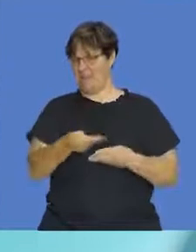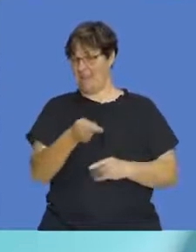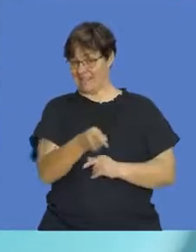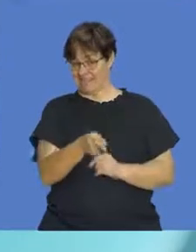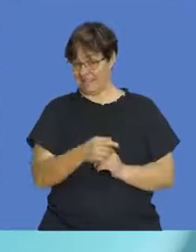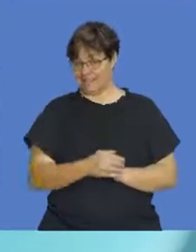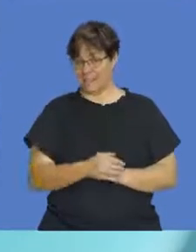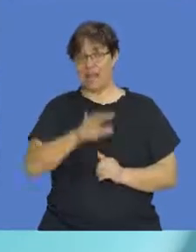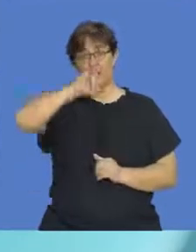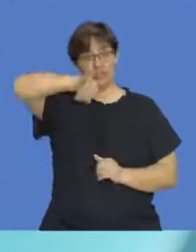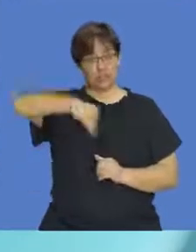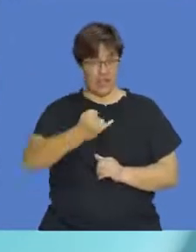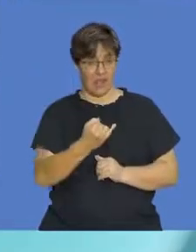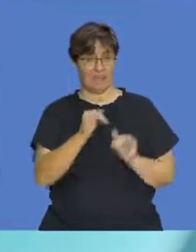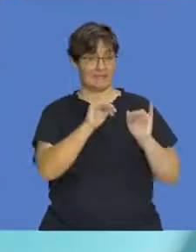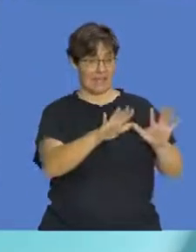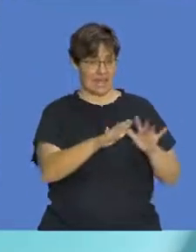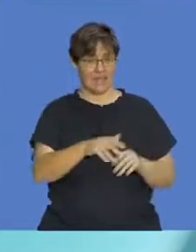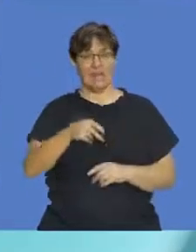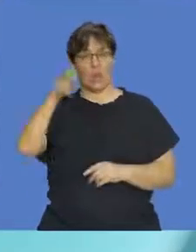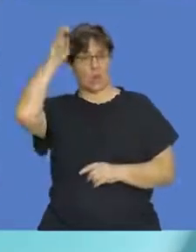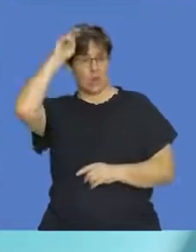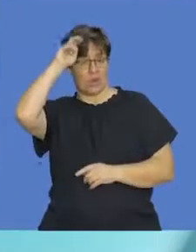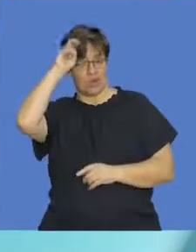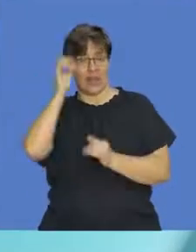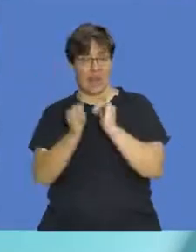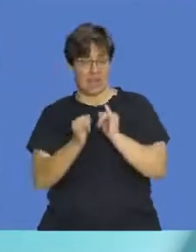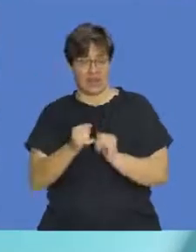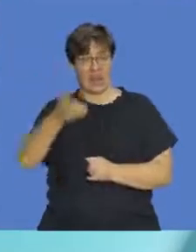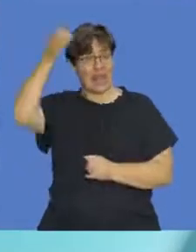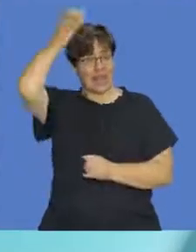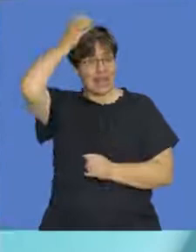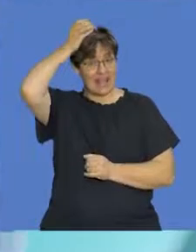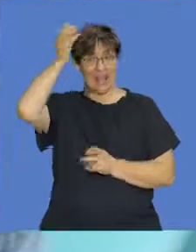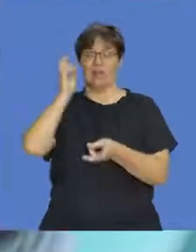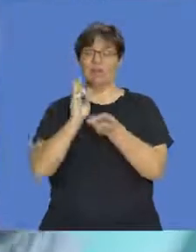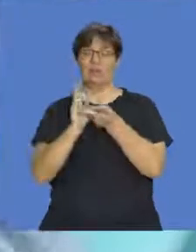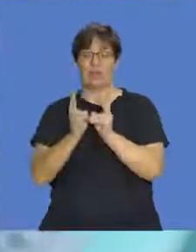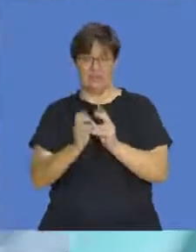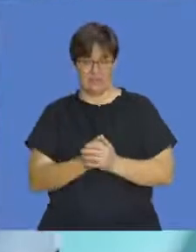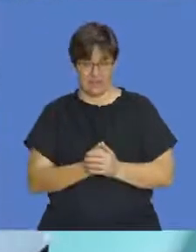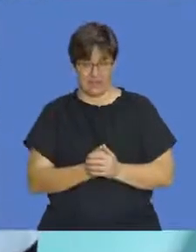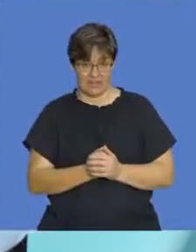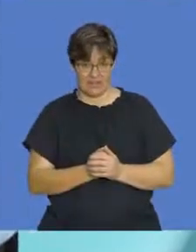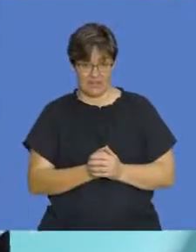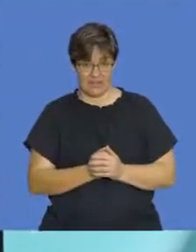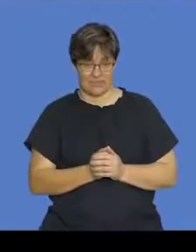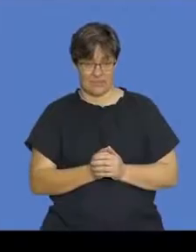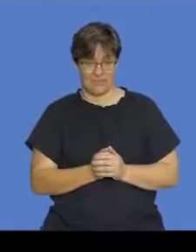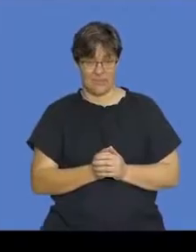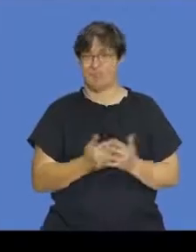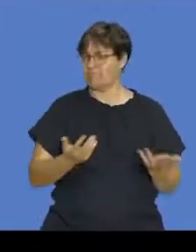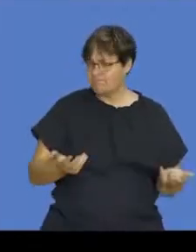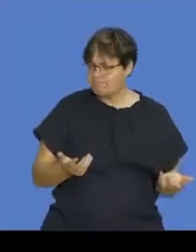So the jack counts for 10, the queen counts for 11, and the king counts for 12. Some people do it in that notation.